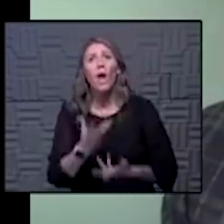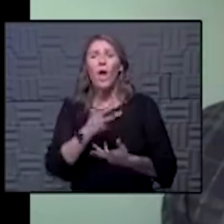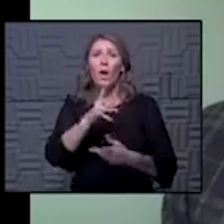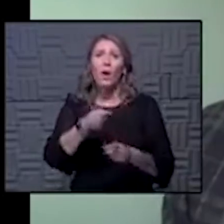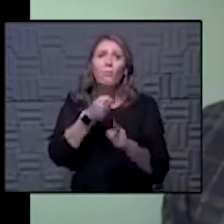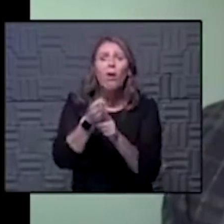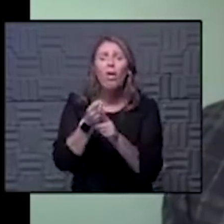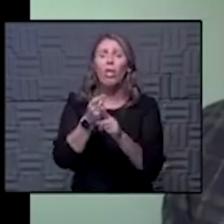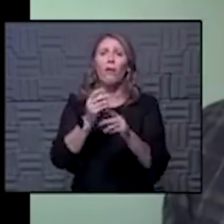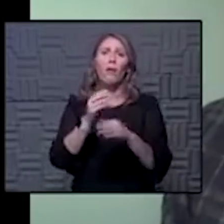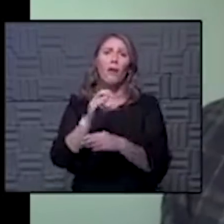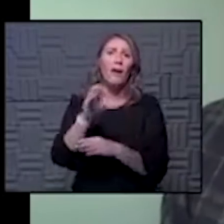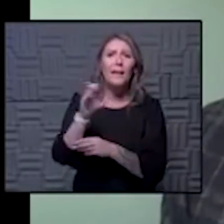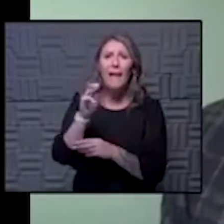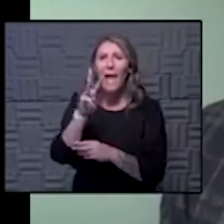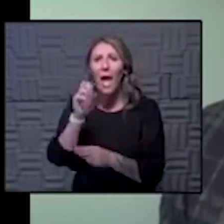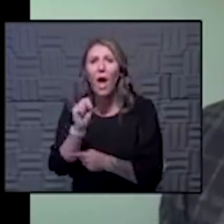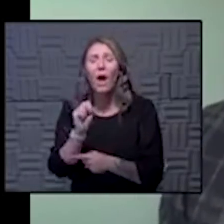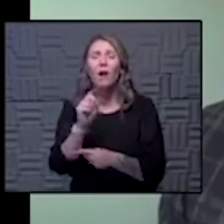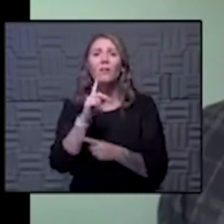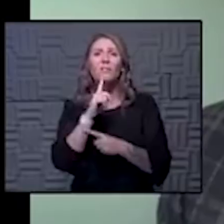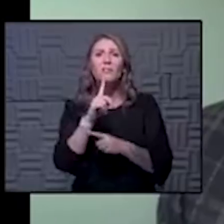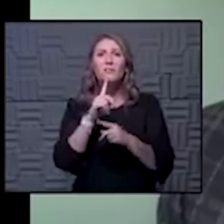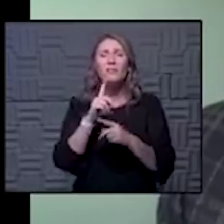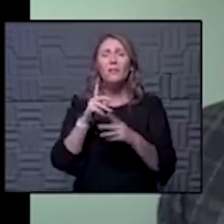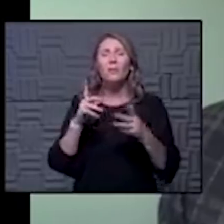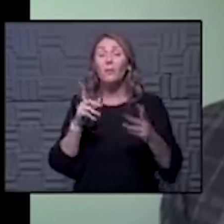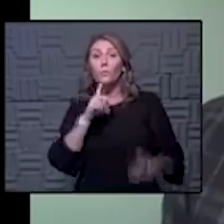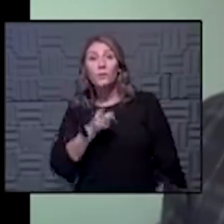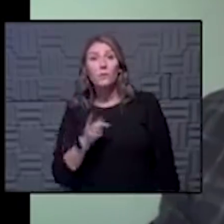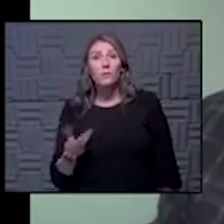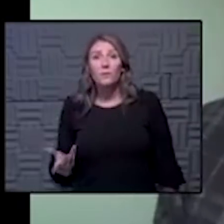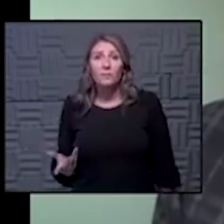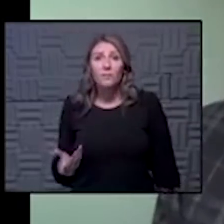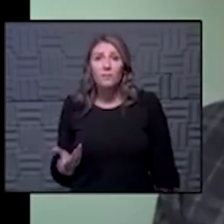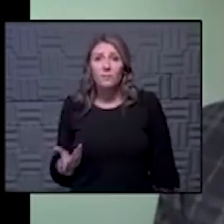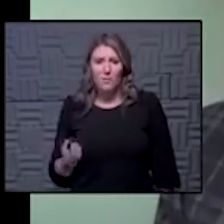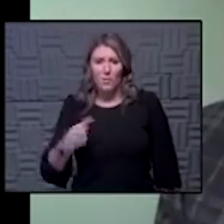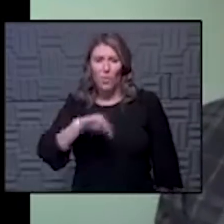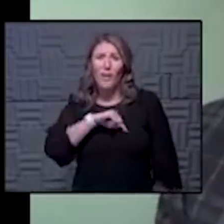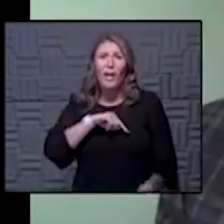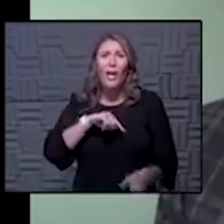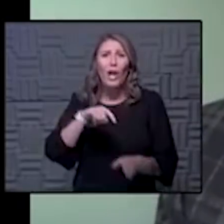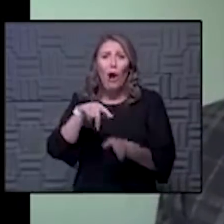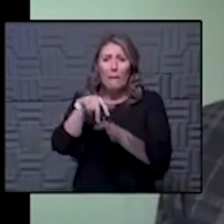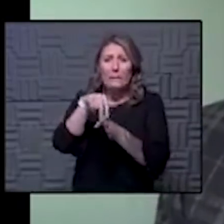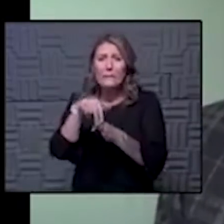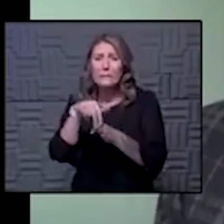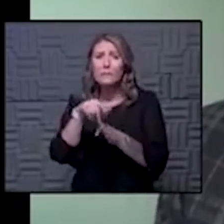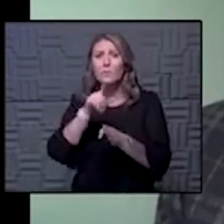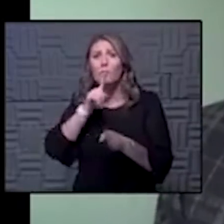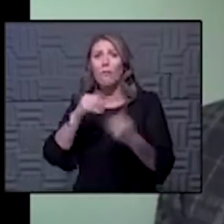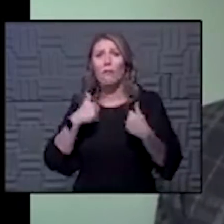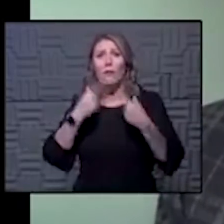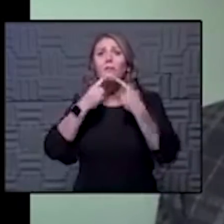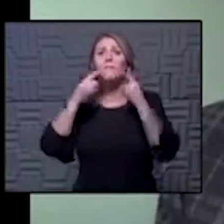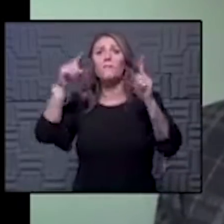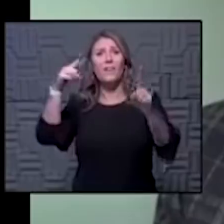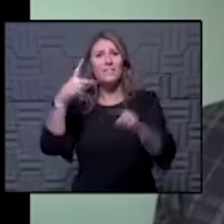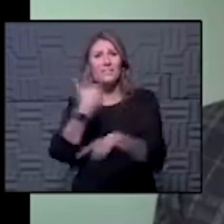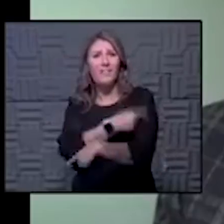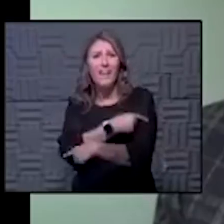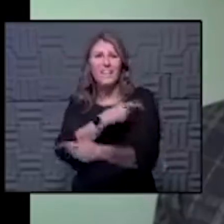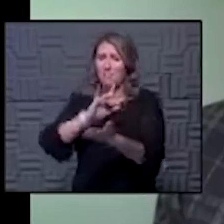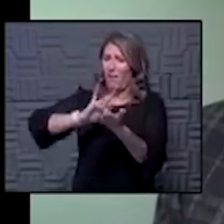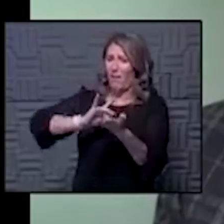COVID weariness syndrome, but I think that we're on the cusp of really having some effective stuff. I